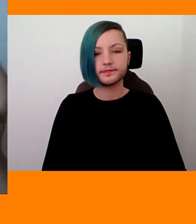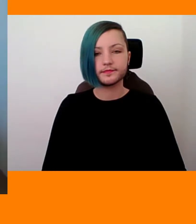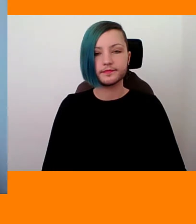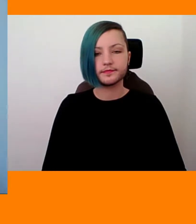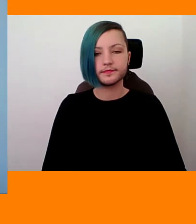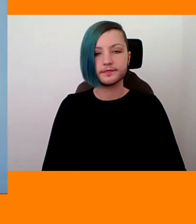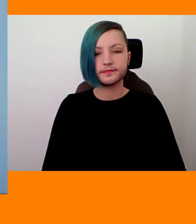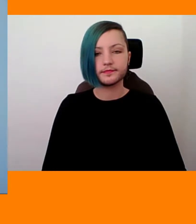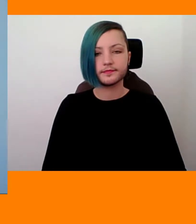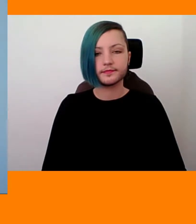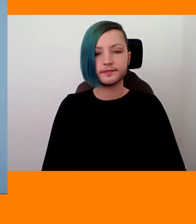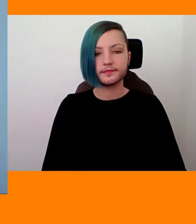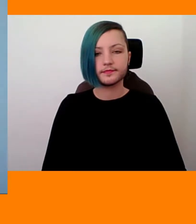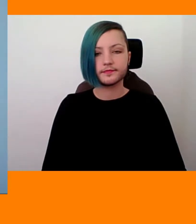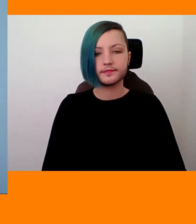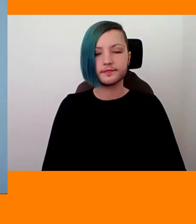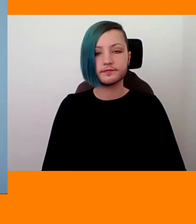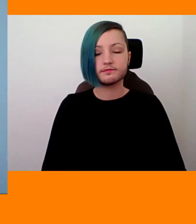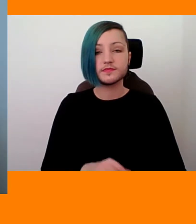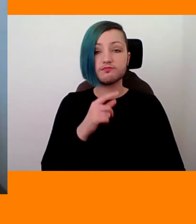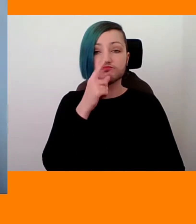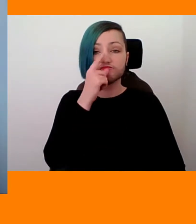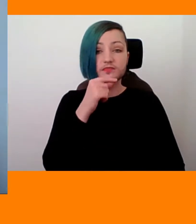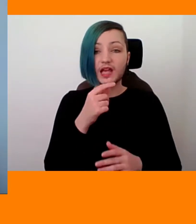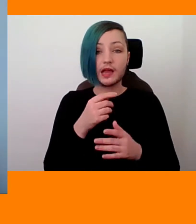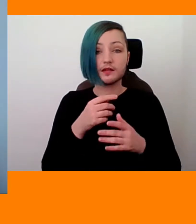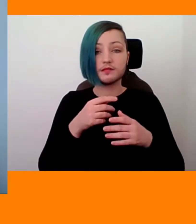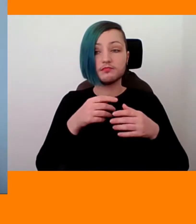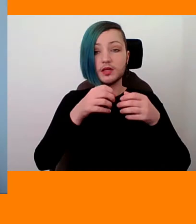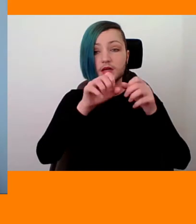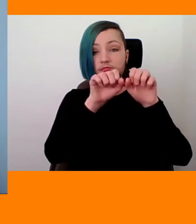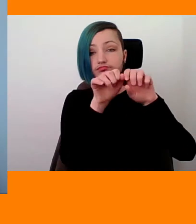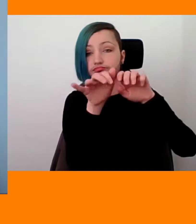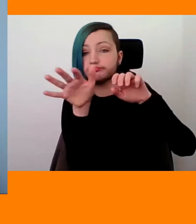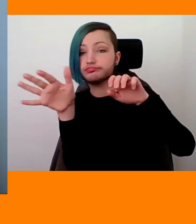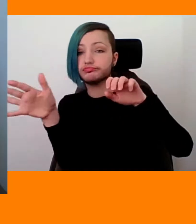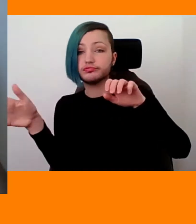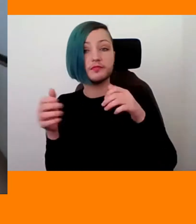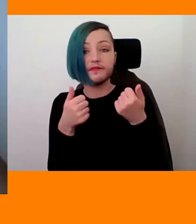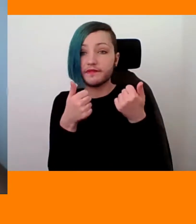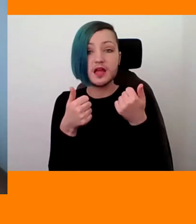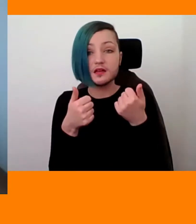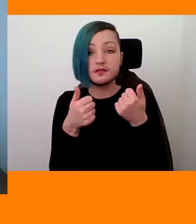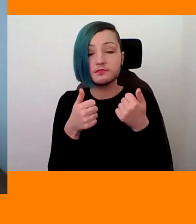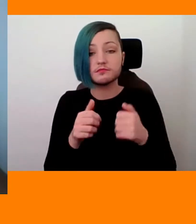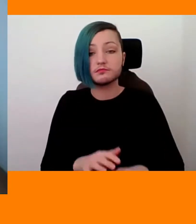Now with this, you can take that out as far as you like. I'm going to go all the way to the edge here.